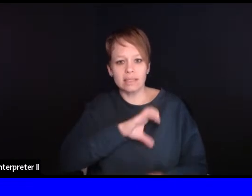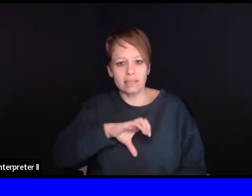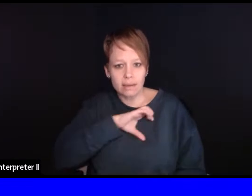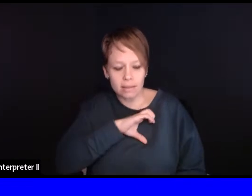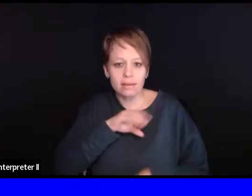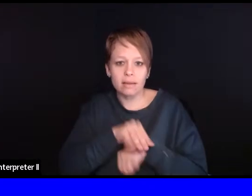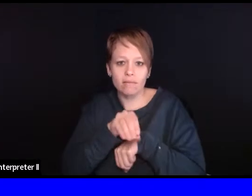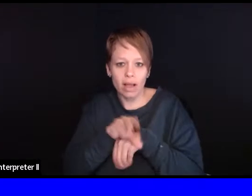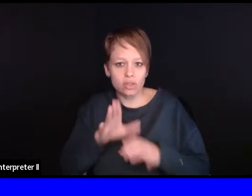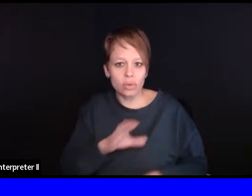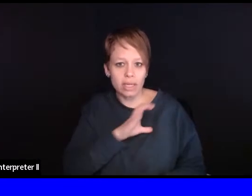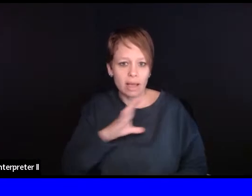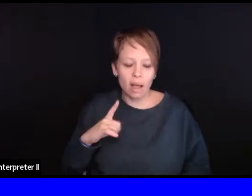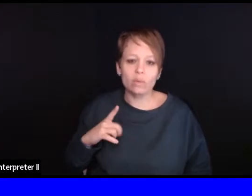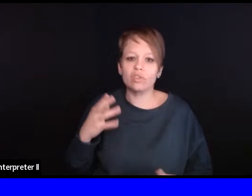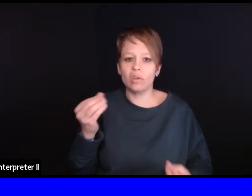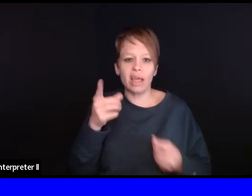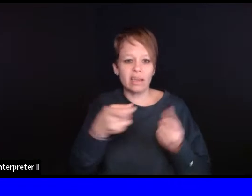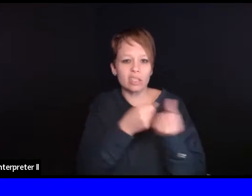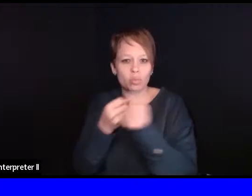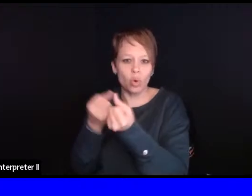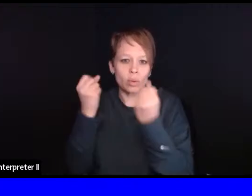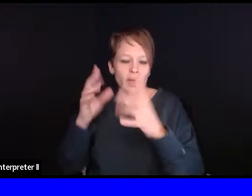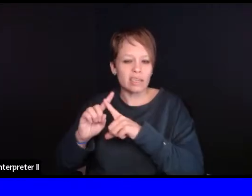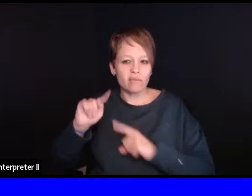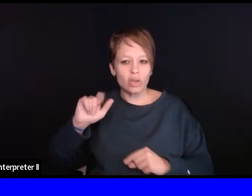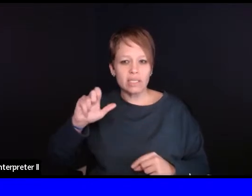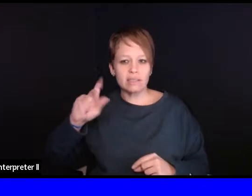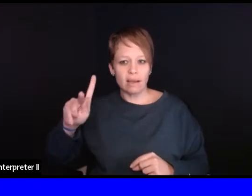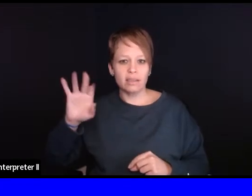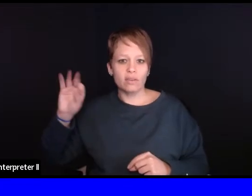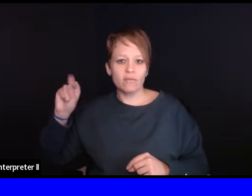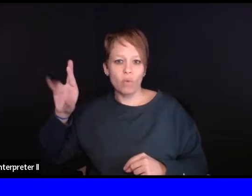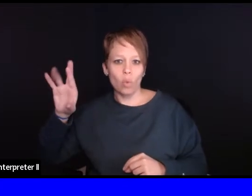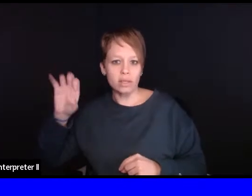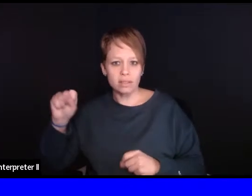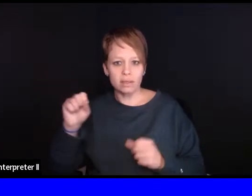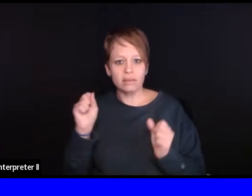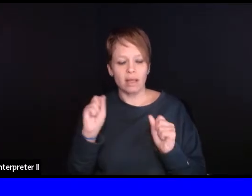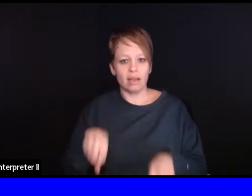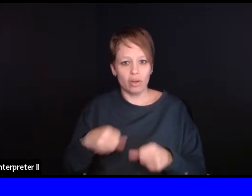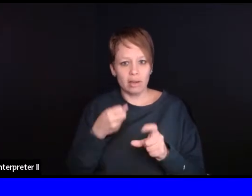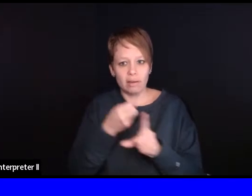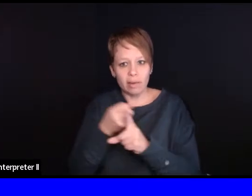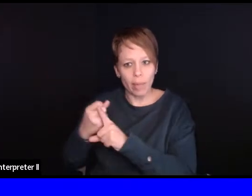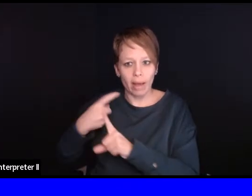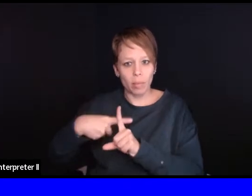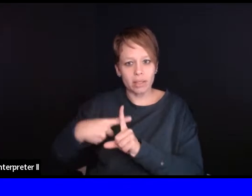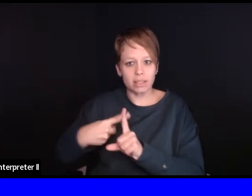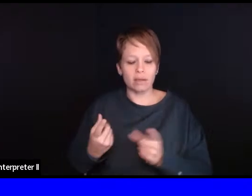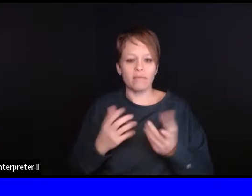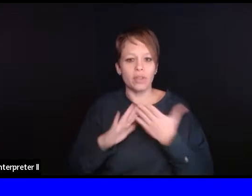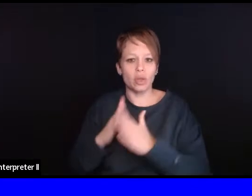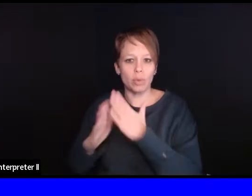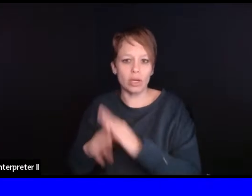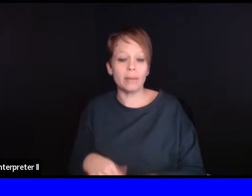of task forces that supported varying aspects of the community. In 1965, Mr. Yeldell moved into the Park